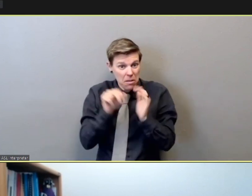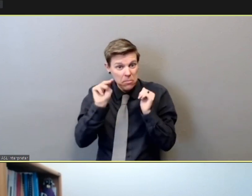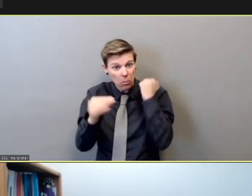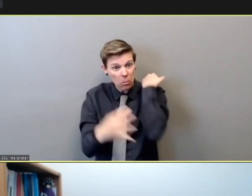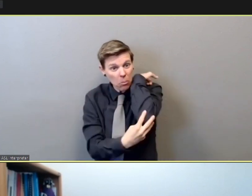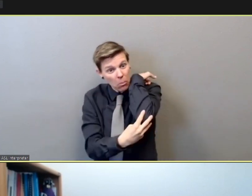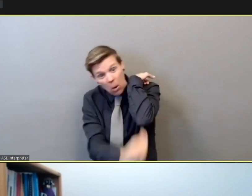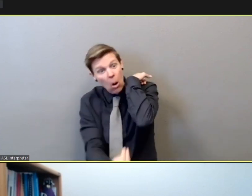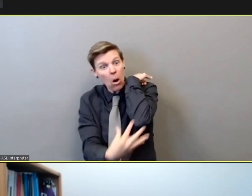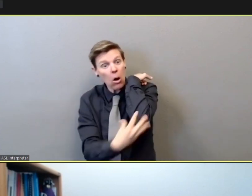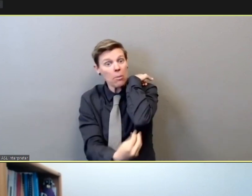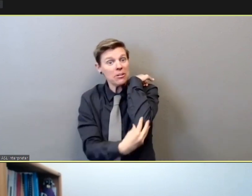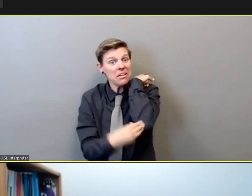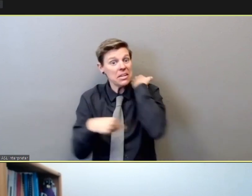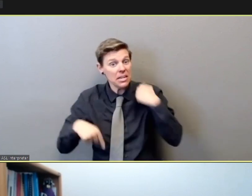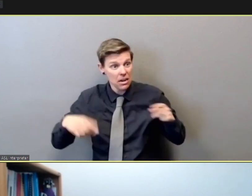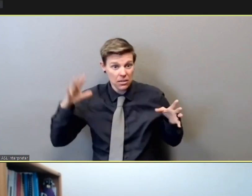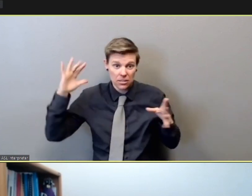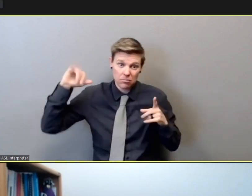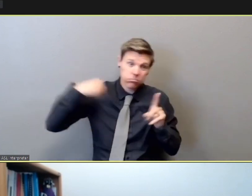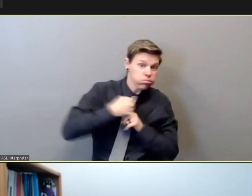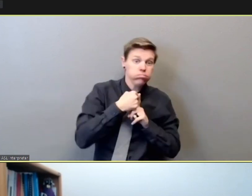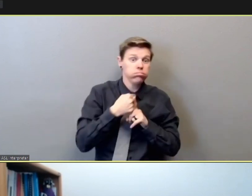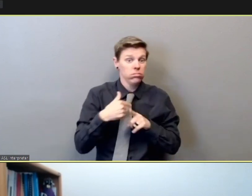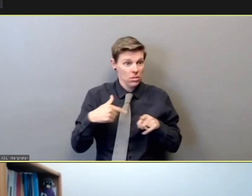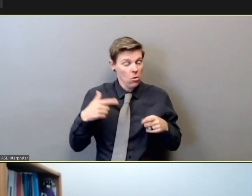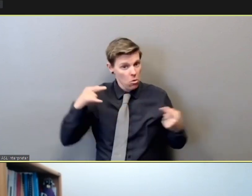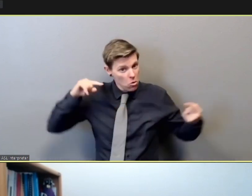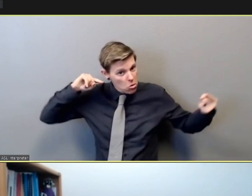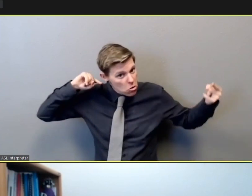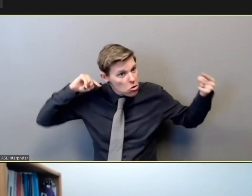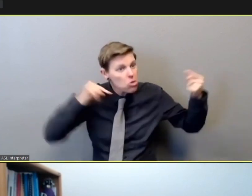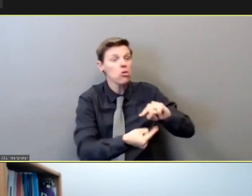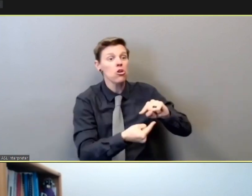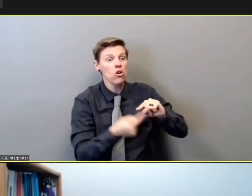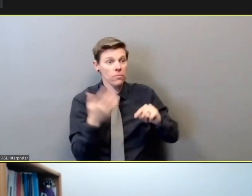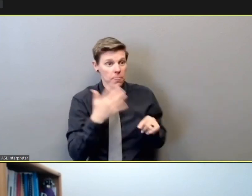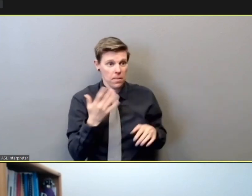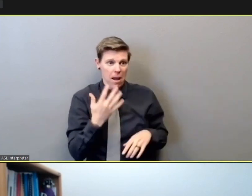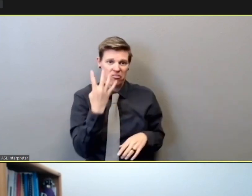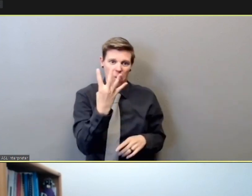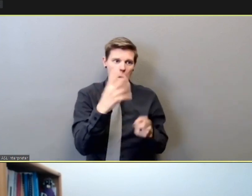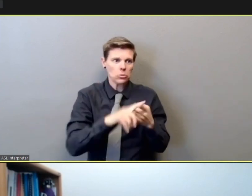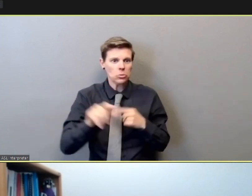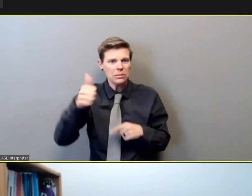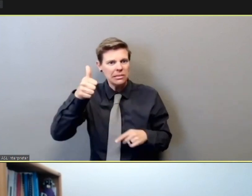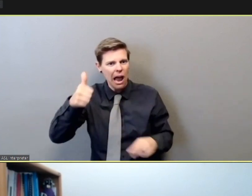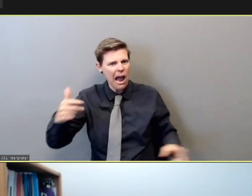have, case rates 4 to 10 times higher right here in New Mexico than those who live in high-income areas. We know